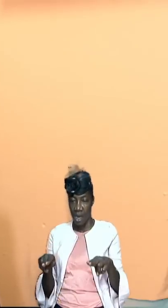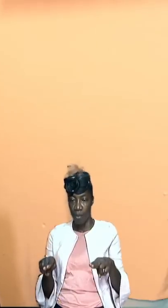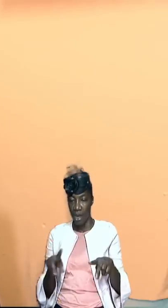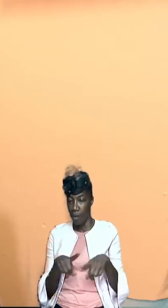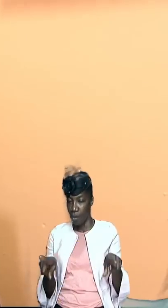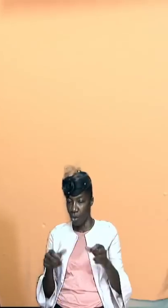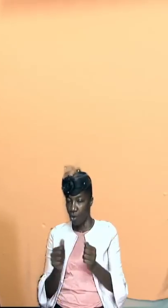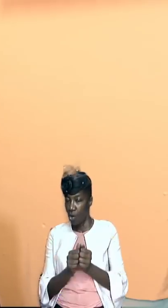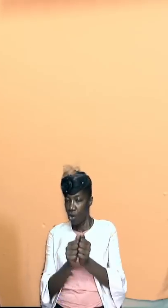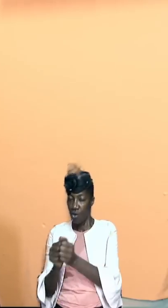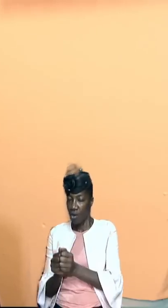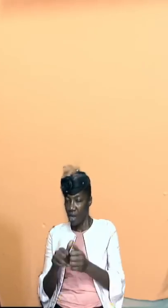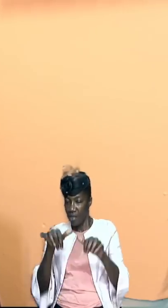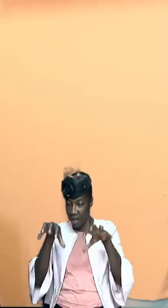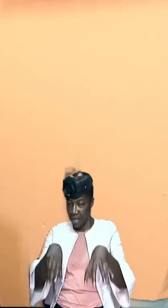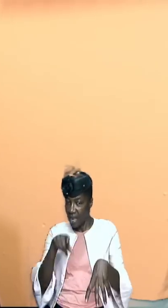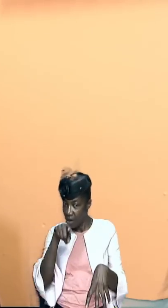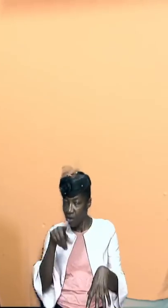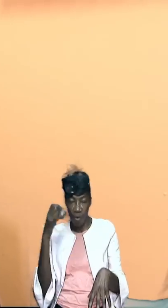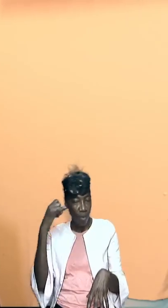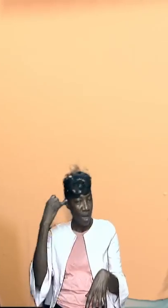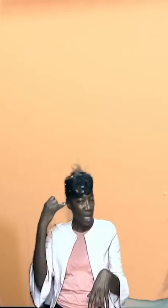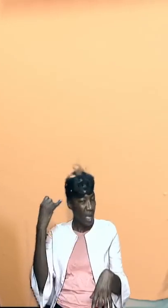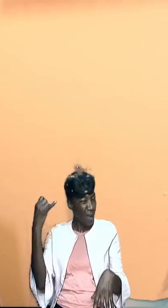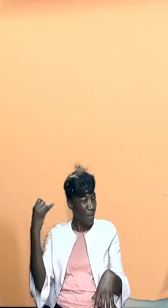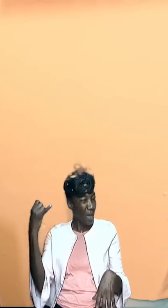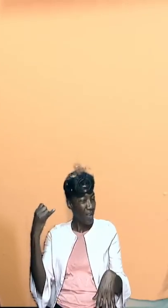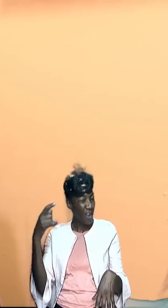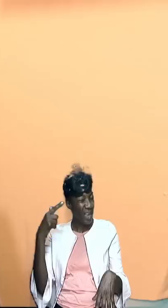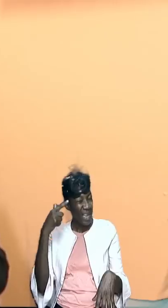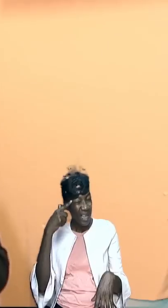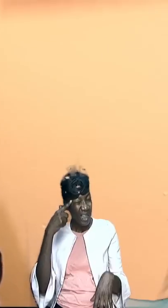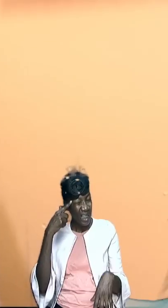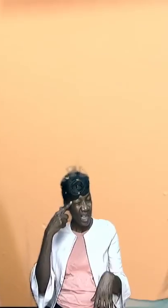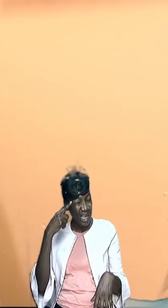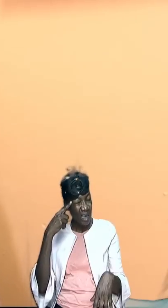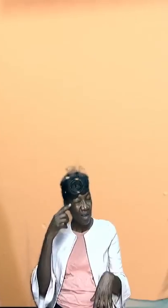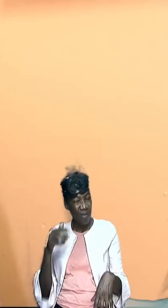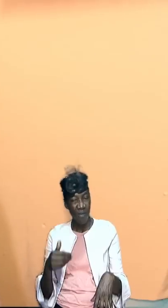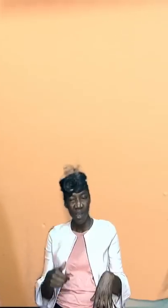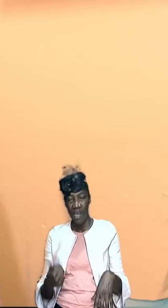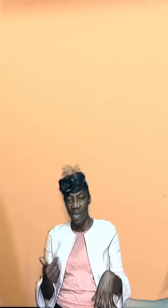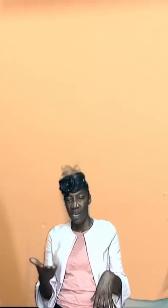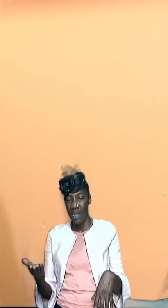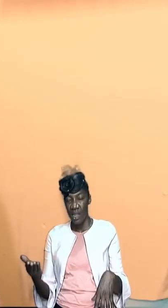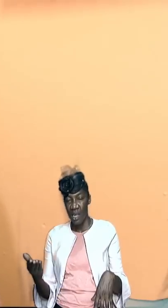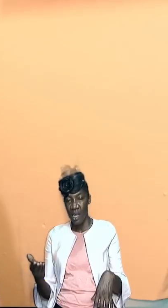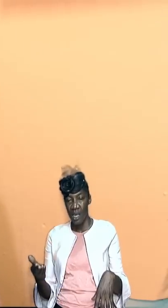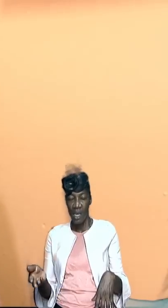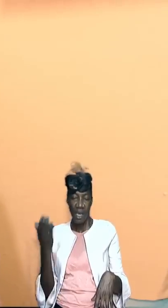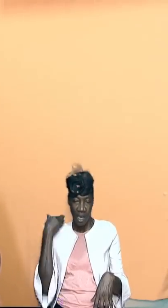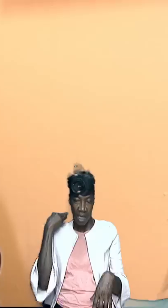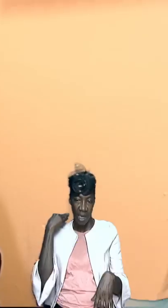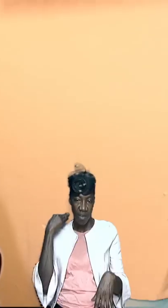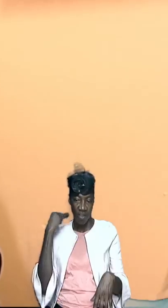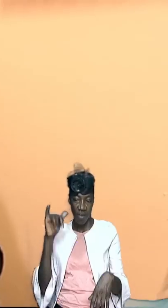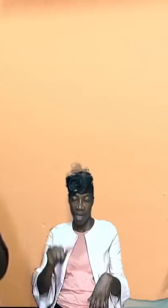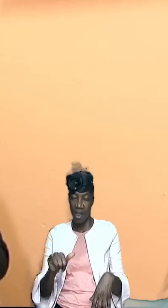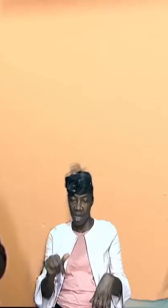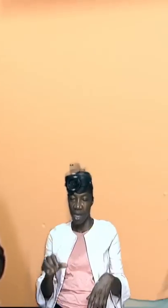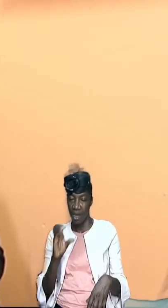together. Can you imagine anything? Can you think of anything, brothers and sisters, in history that